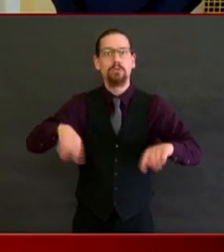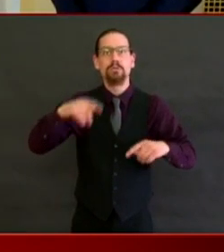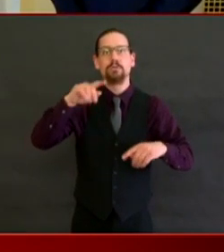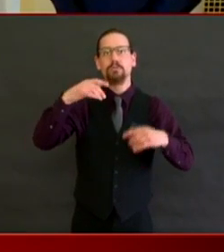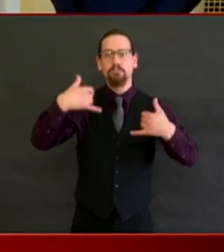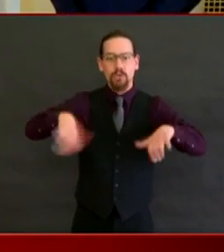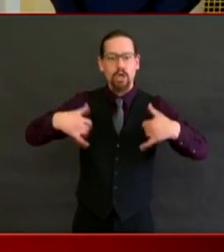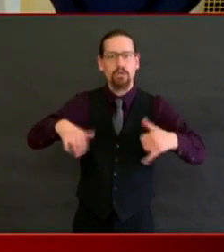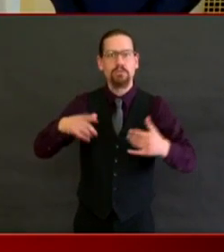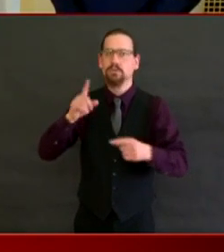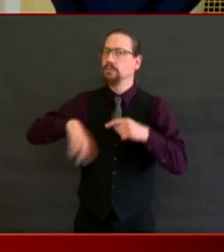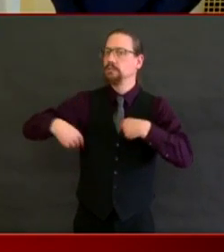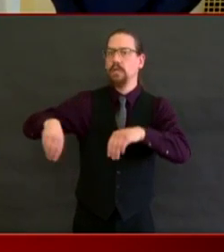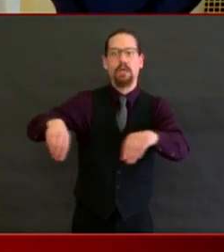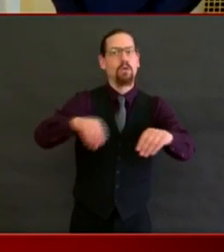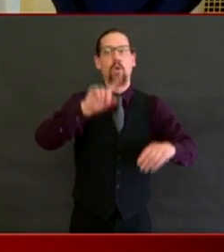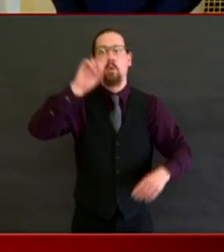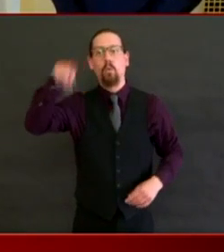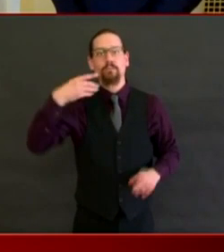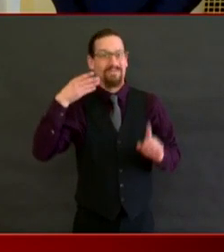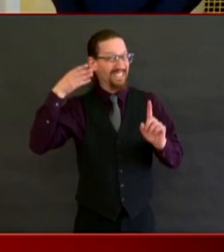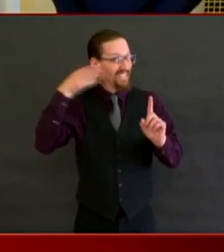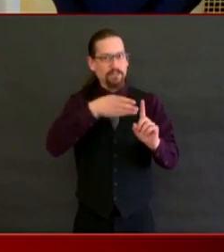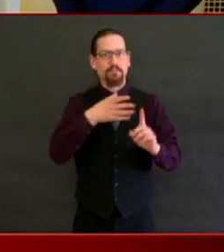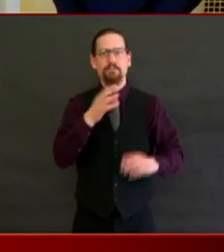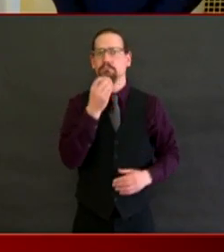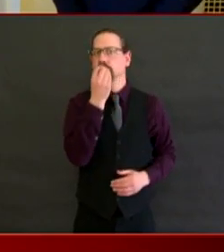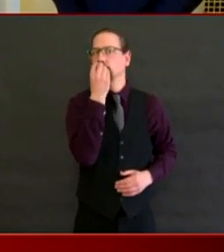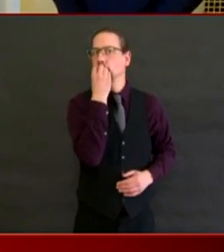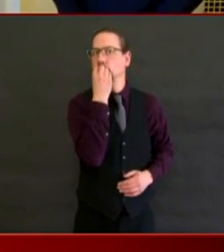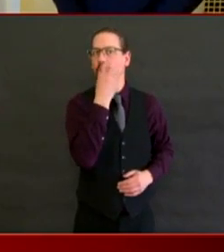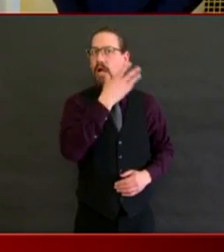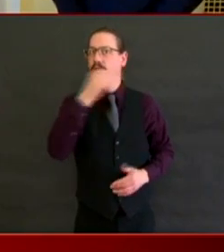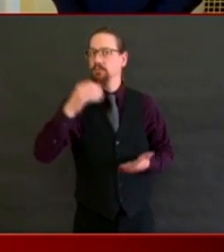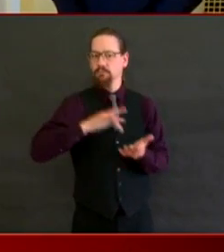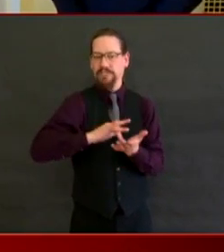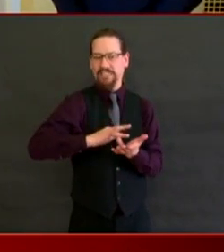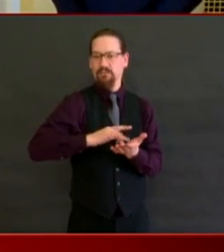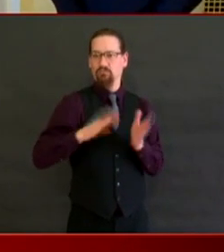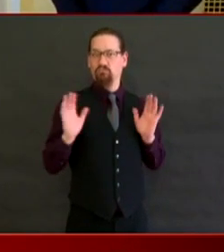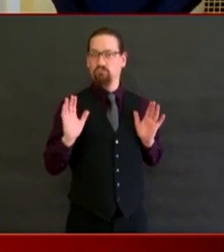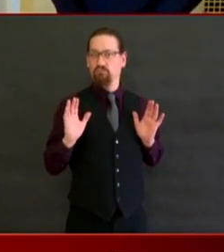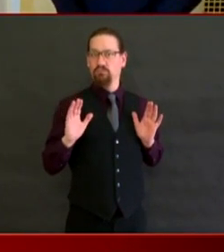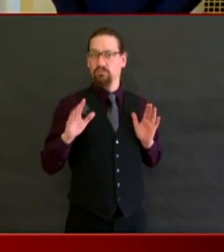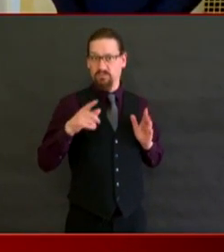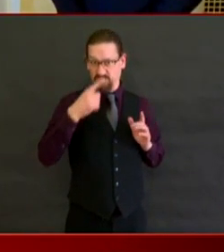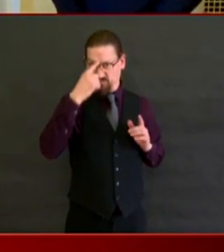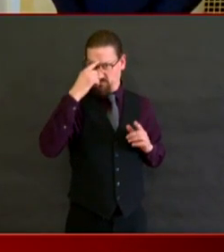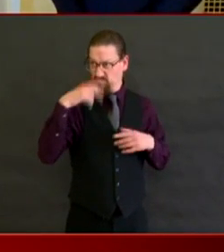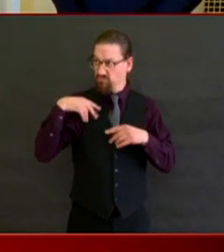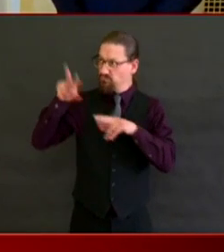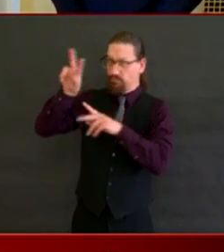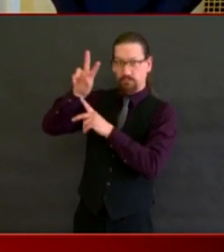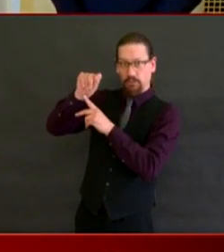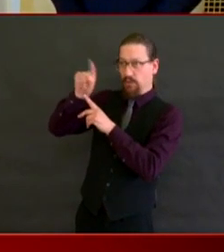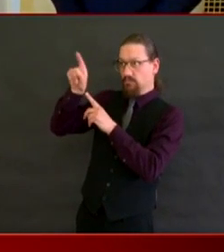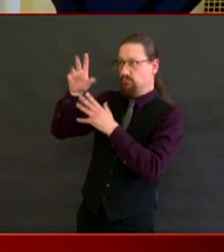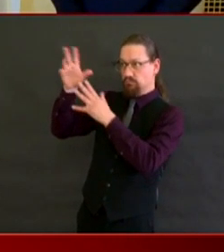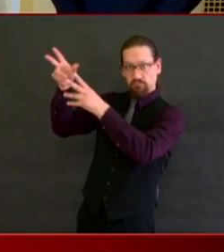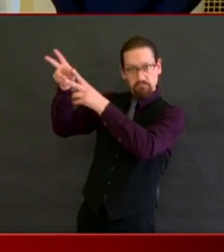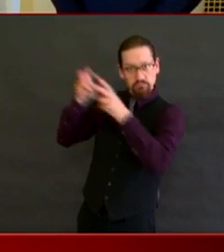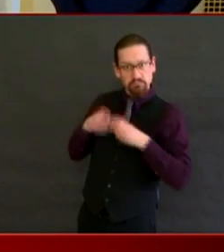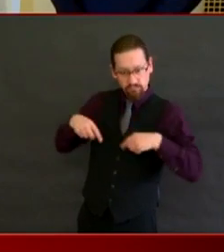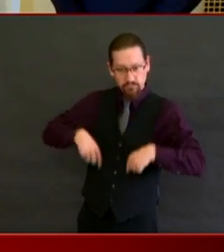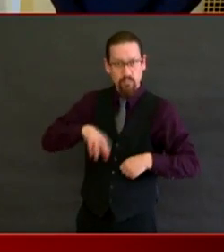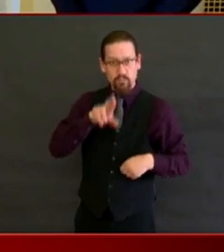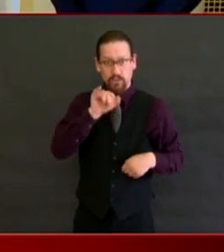the store traffic. Would you consider a similar order in Rhode Island? Yeah, I wasn't aware of that, so I'm going to have to look into it. As I've said